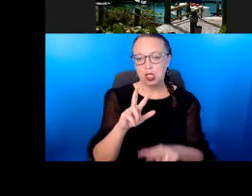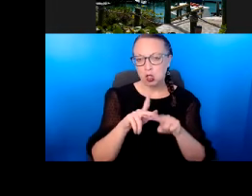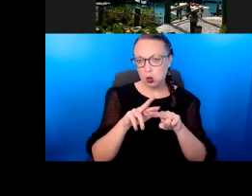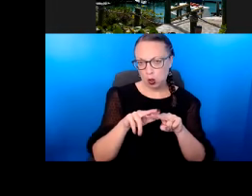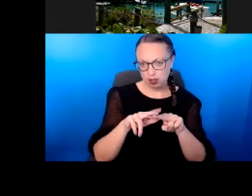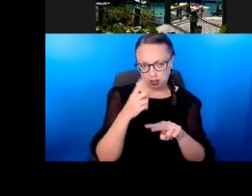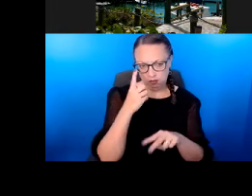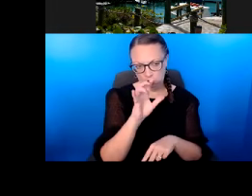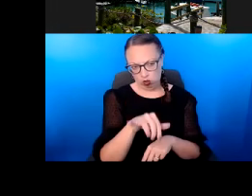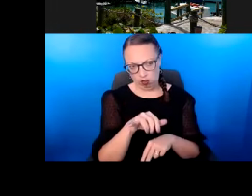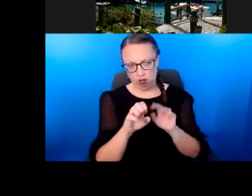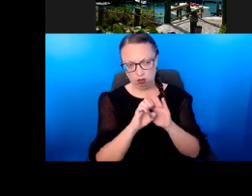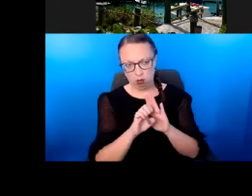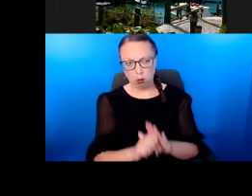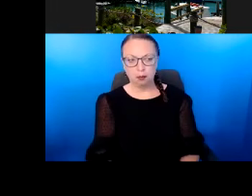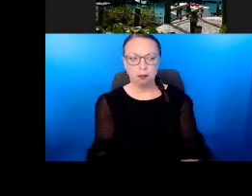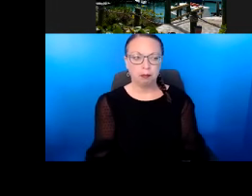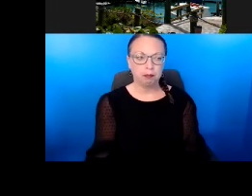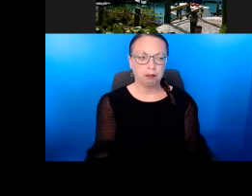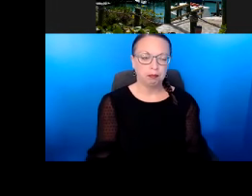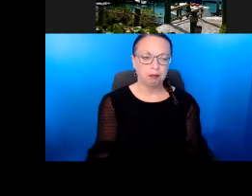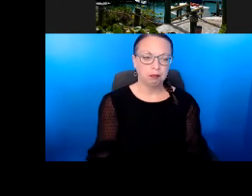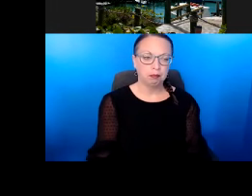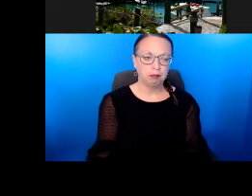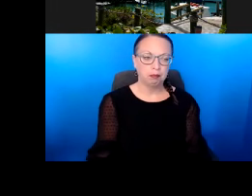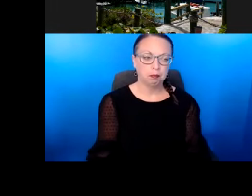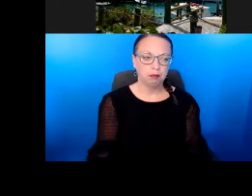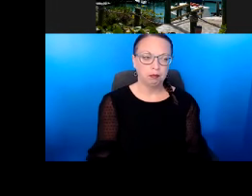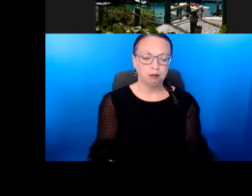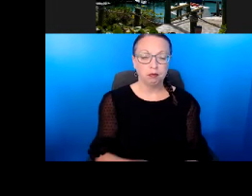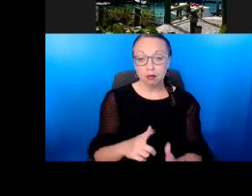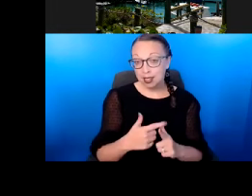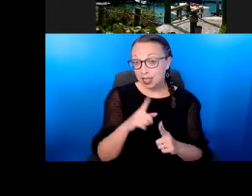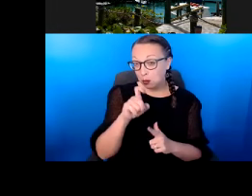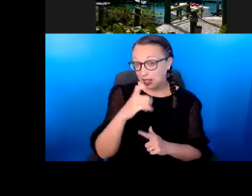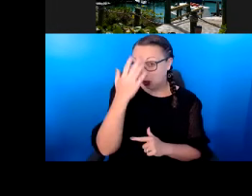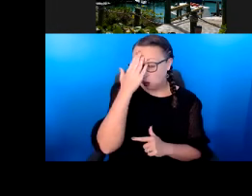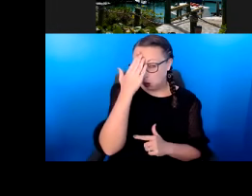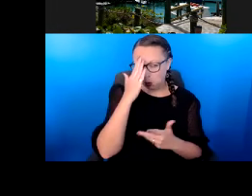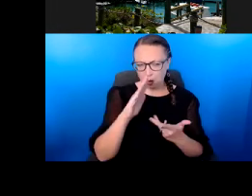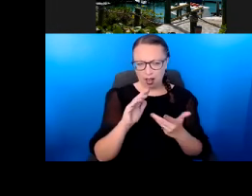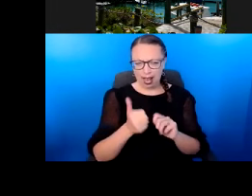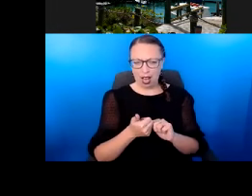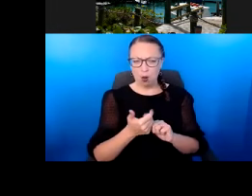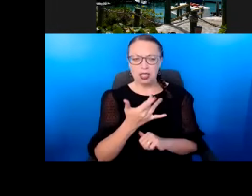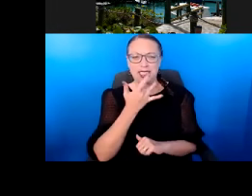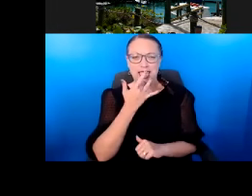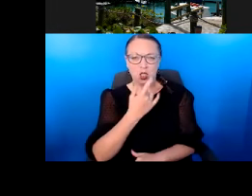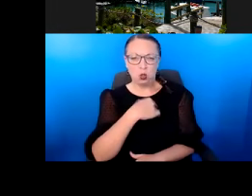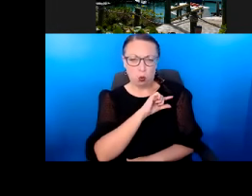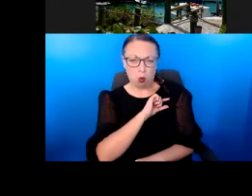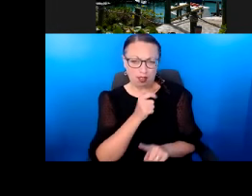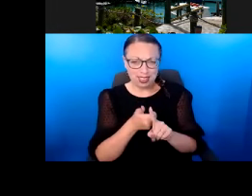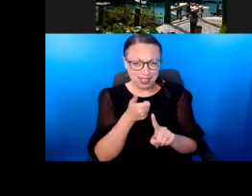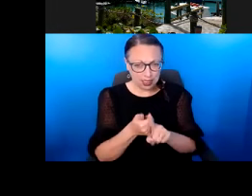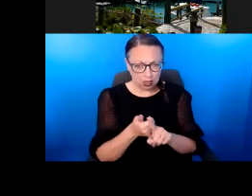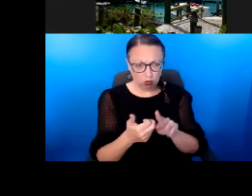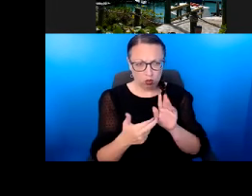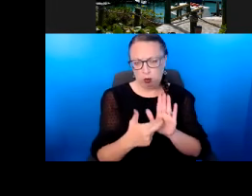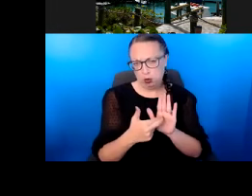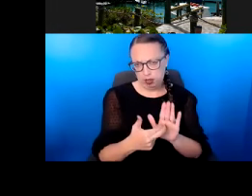example. Of course, to answer that question, we need to know how taste quality itself is represented.